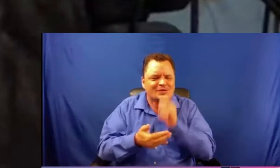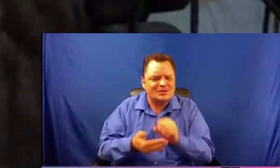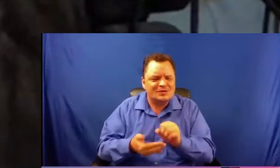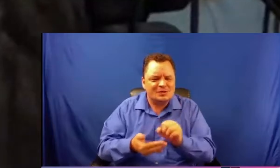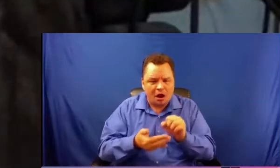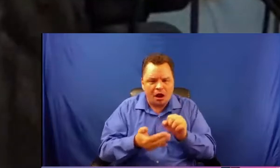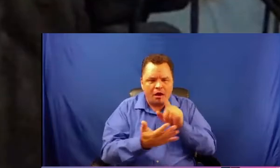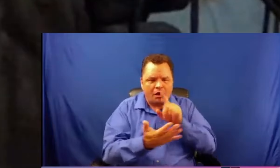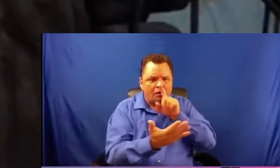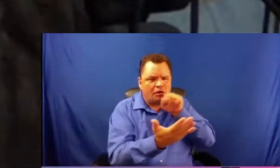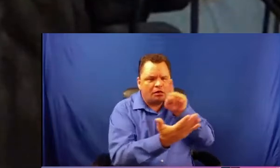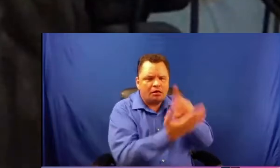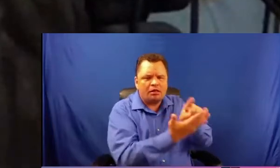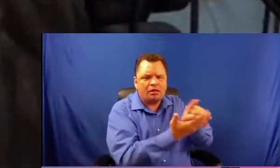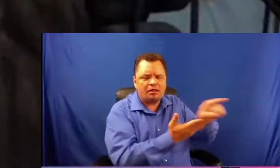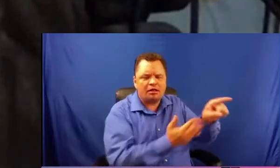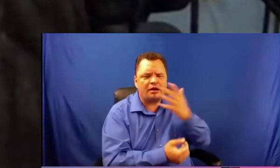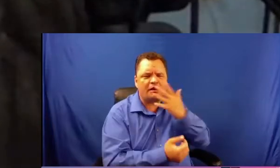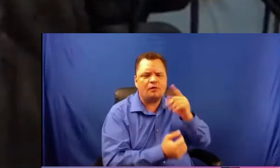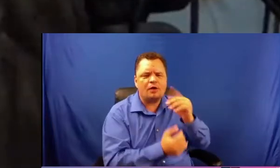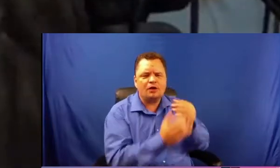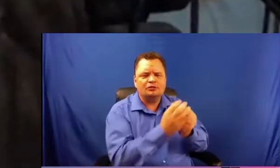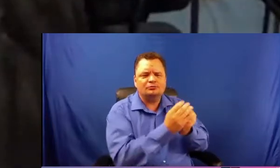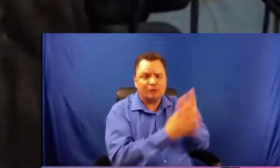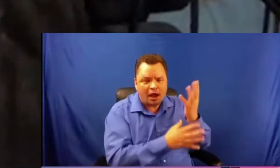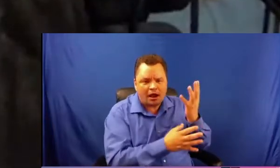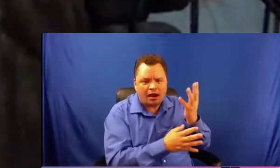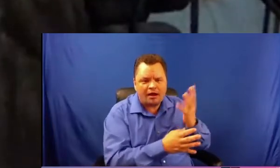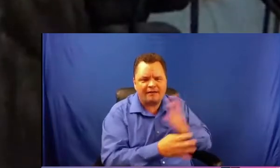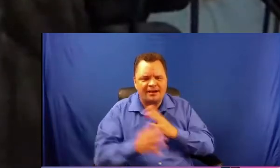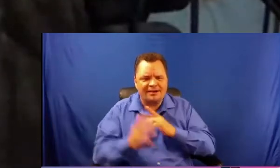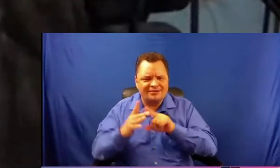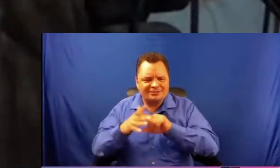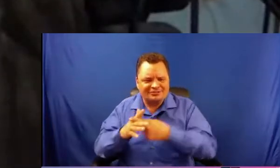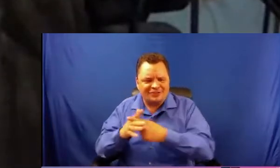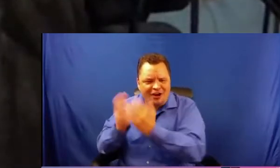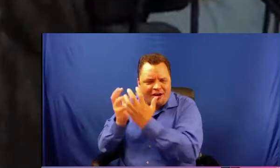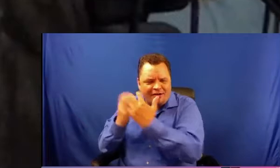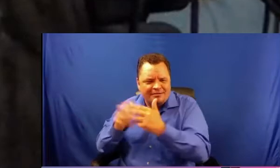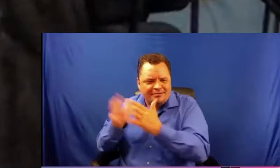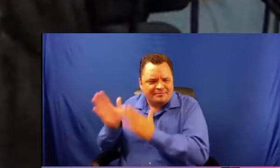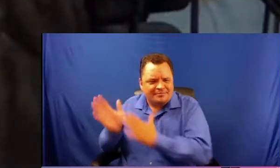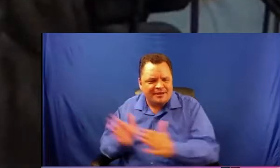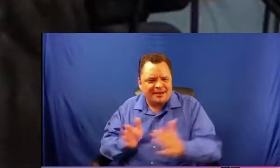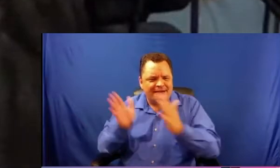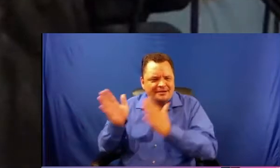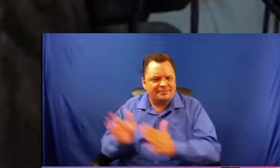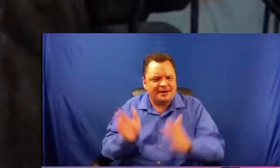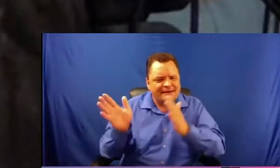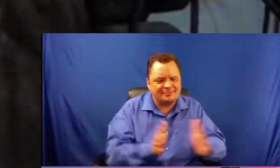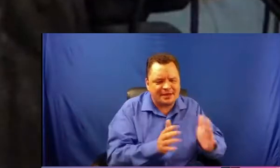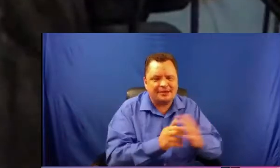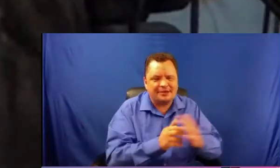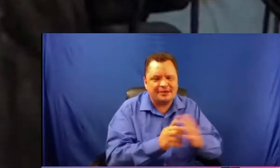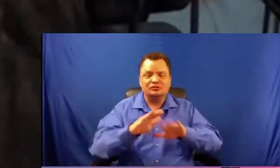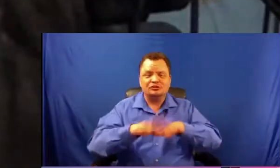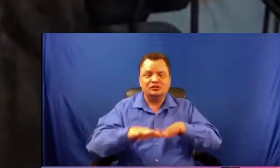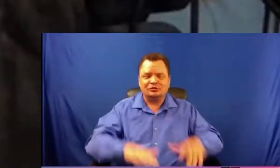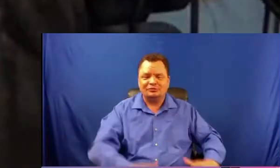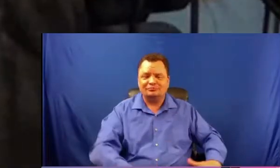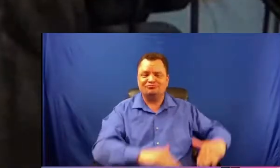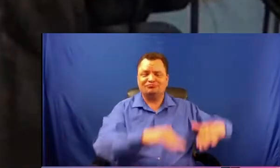stay here, so we started planning ahead. Our kids grew up here. They graduated from local schools, our son and our